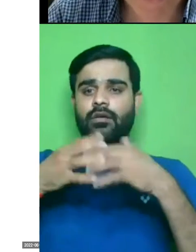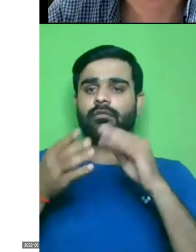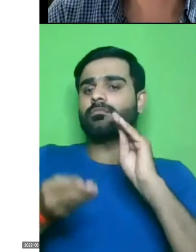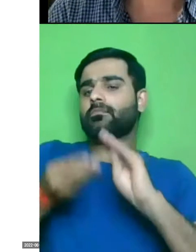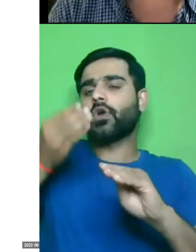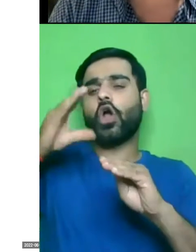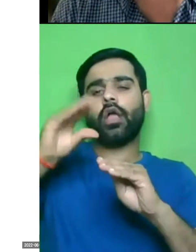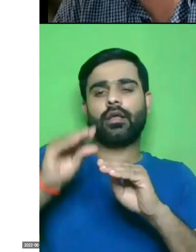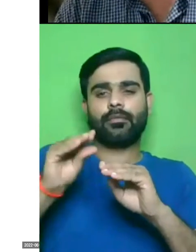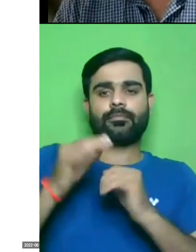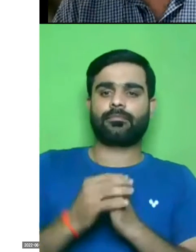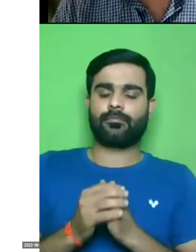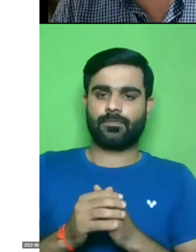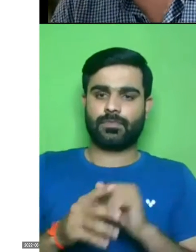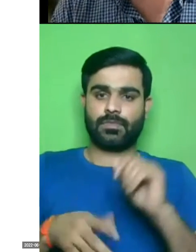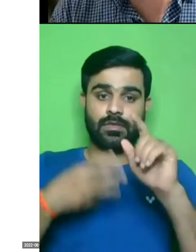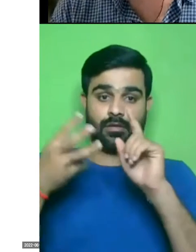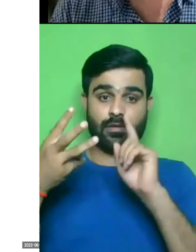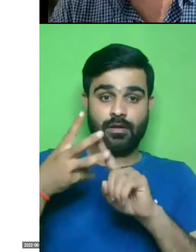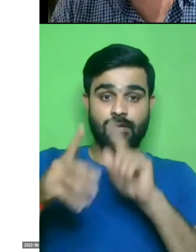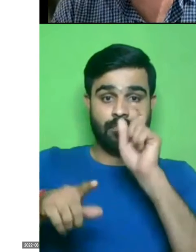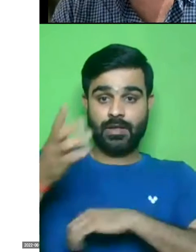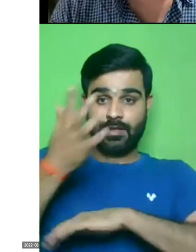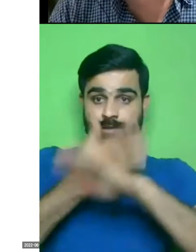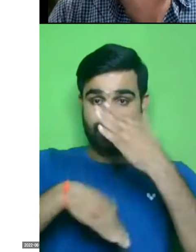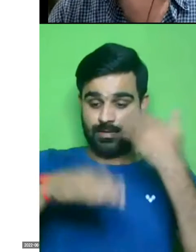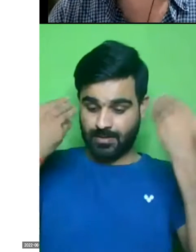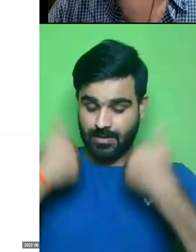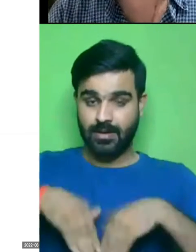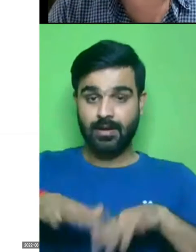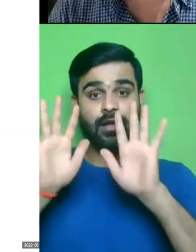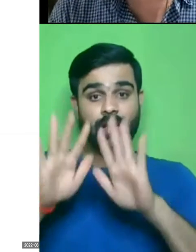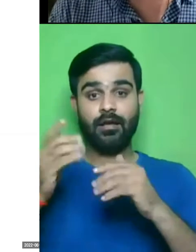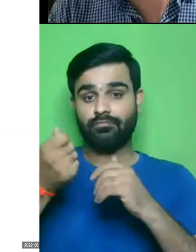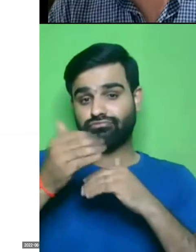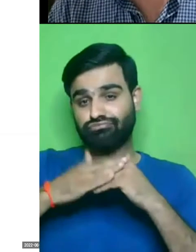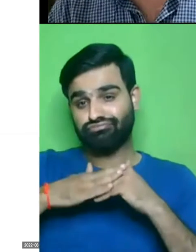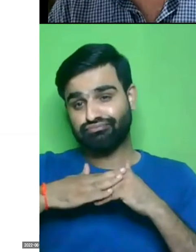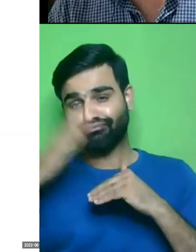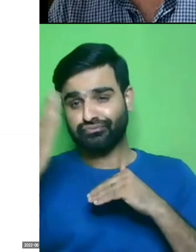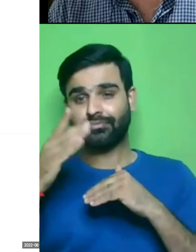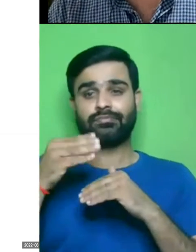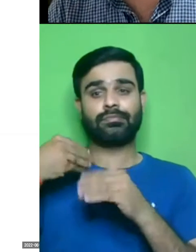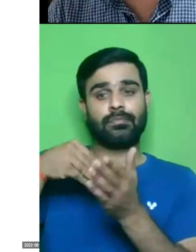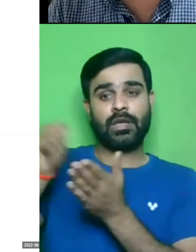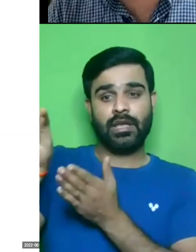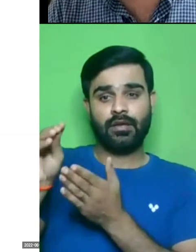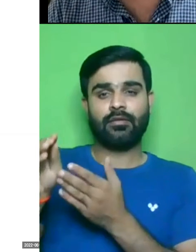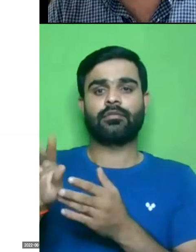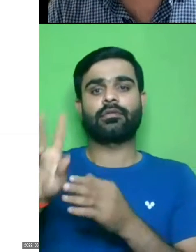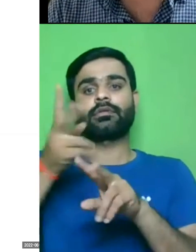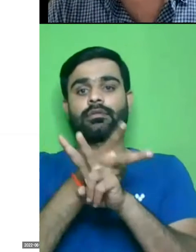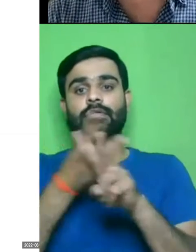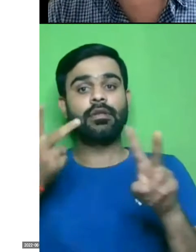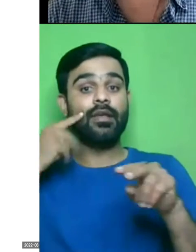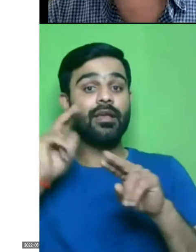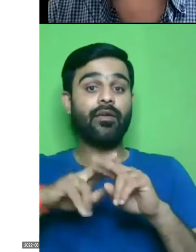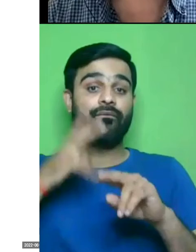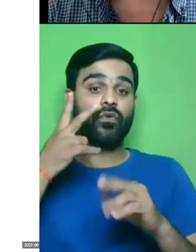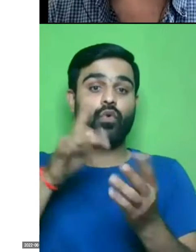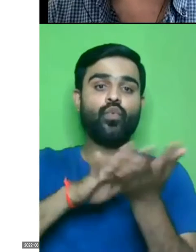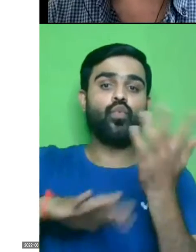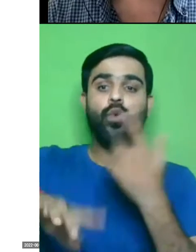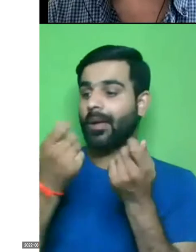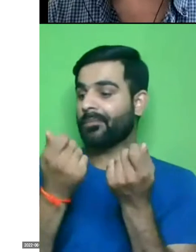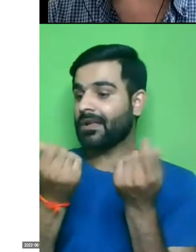costs. People with physical high needs also have high extra costs. So, and then if we look at where those